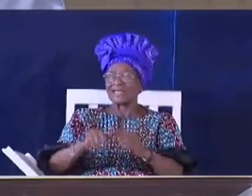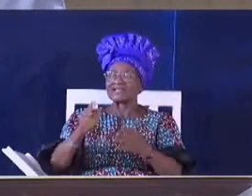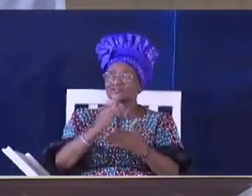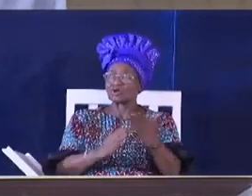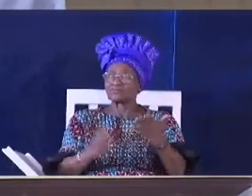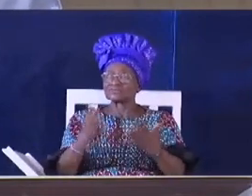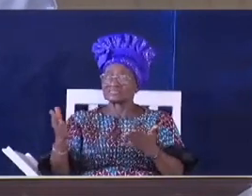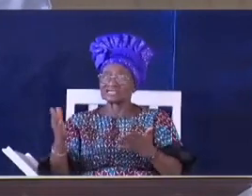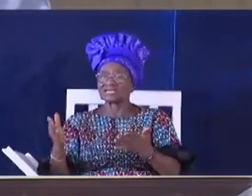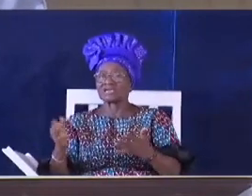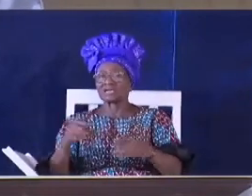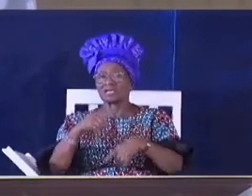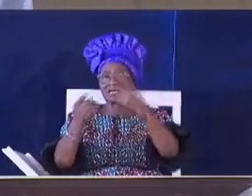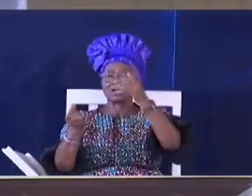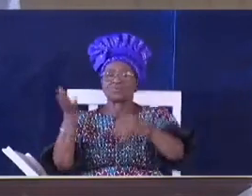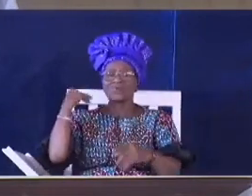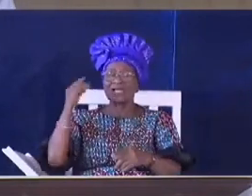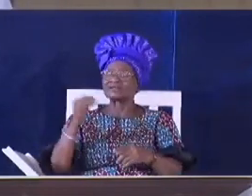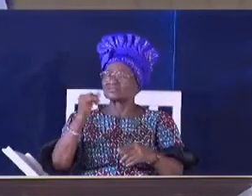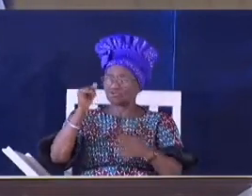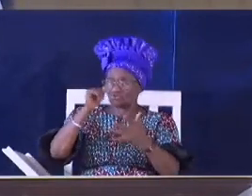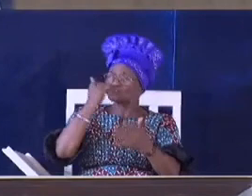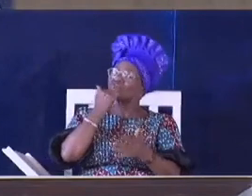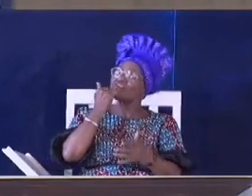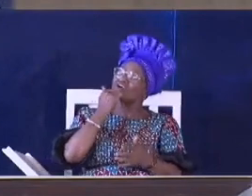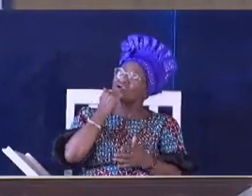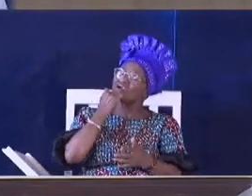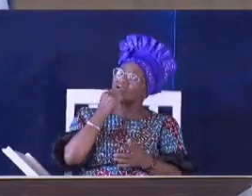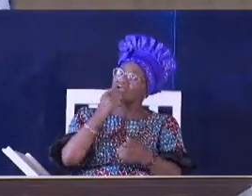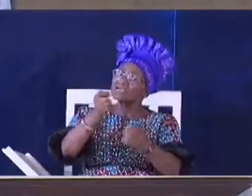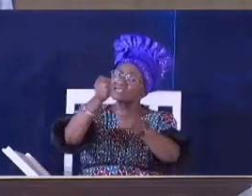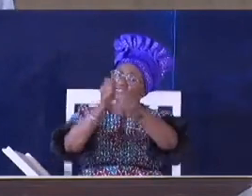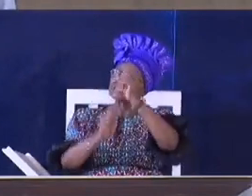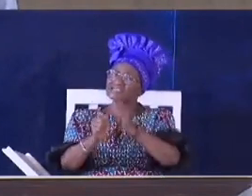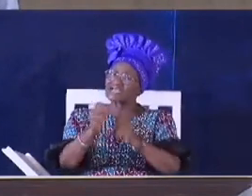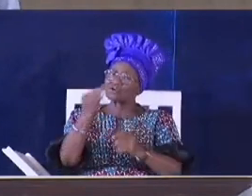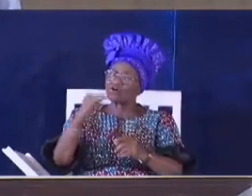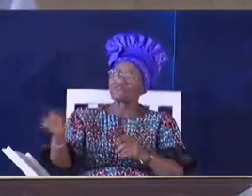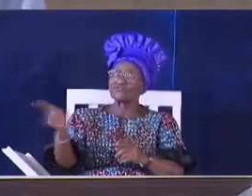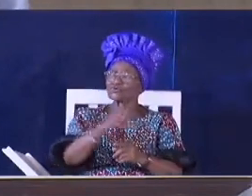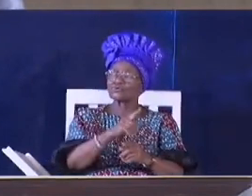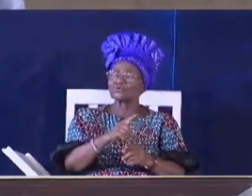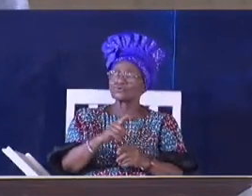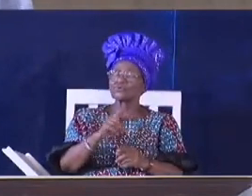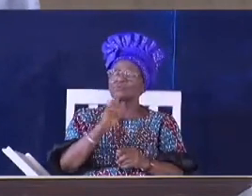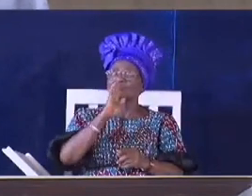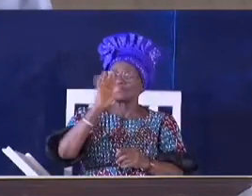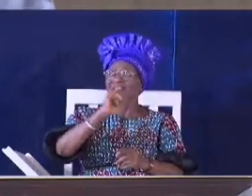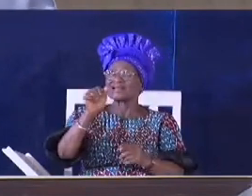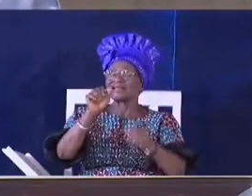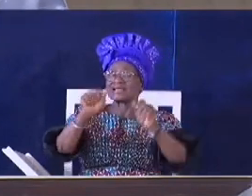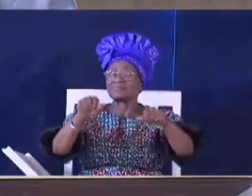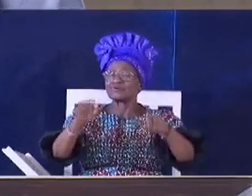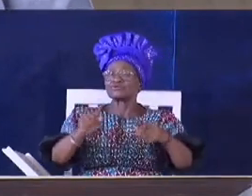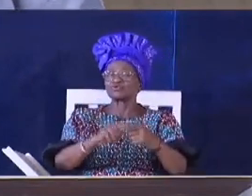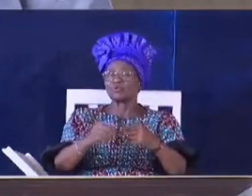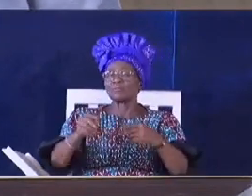And then, instead of you being able to pay back the bank, The loan began to